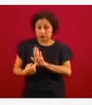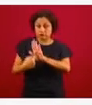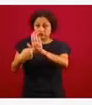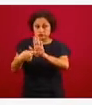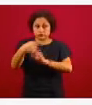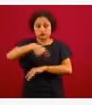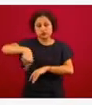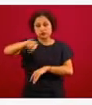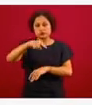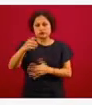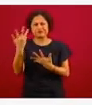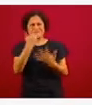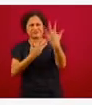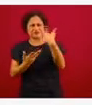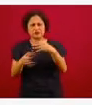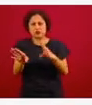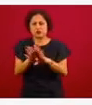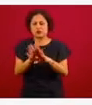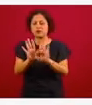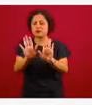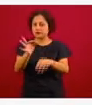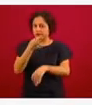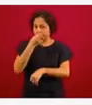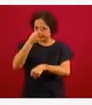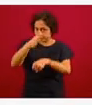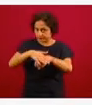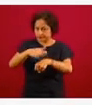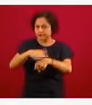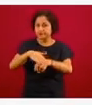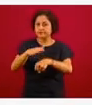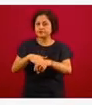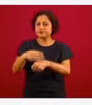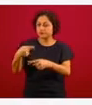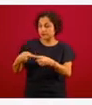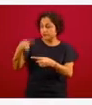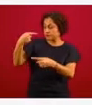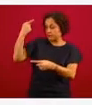that this has some variation.